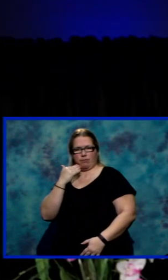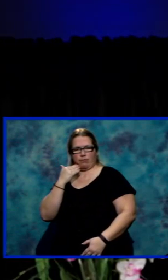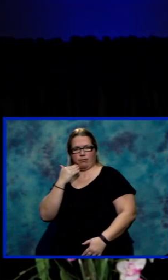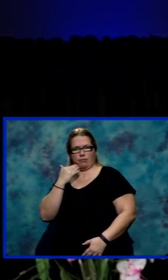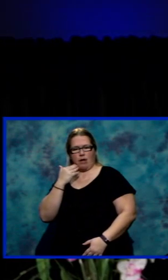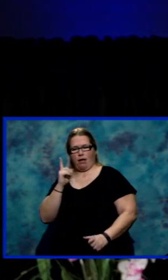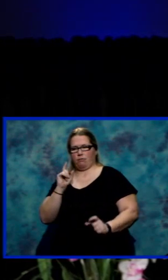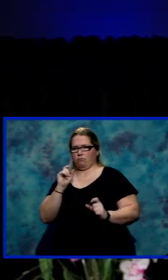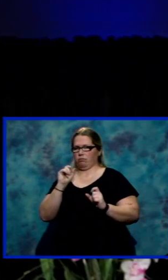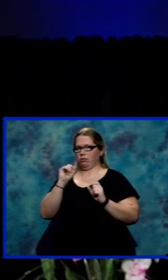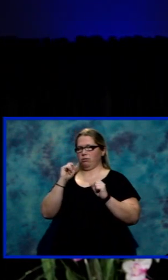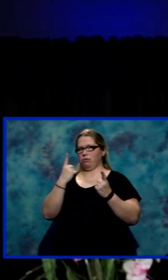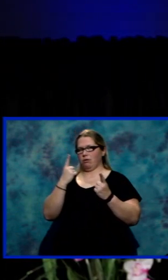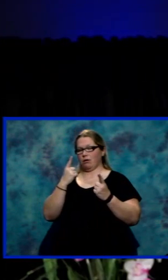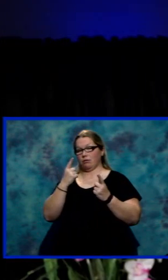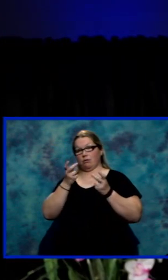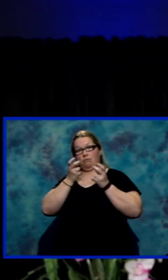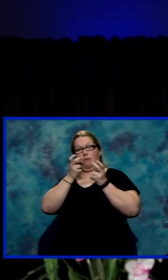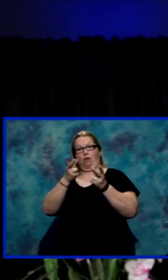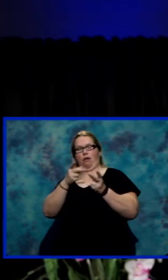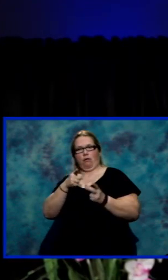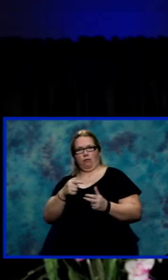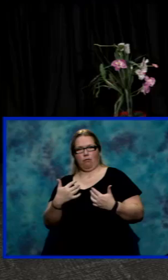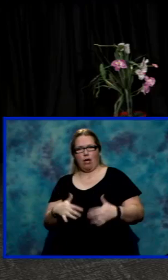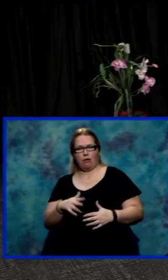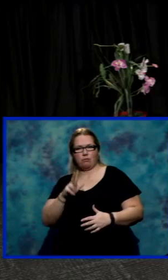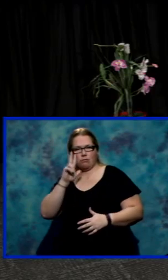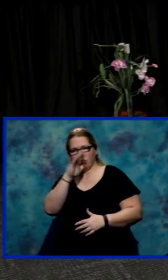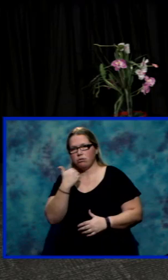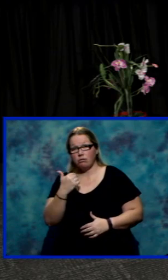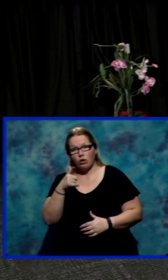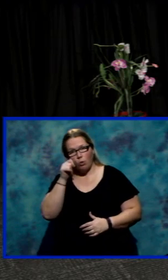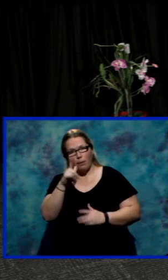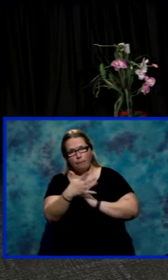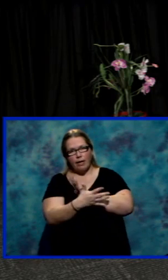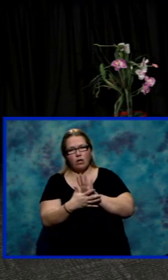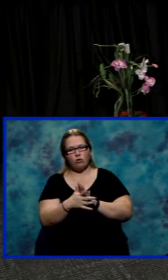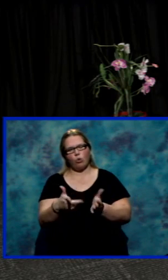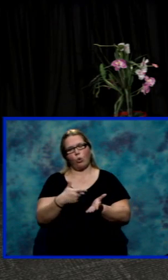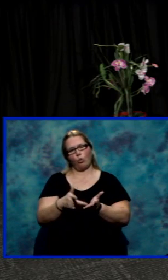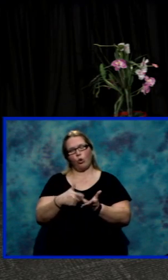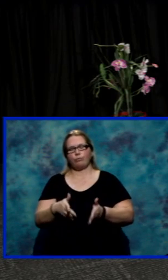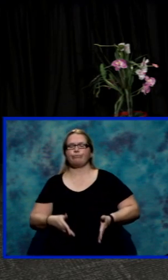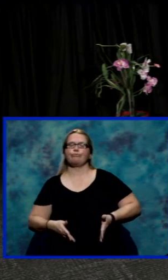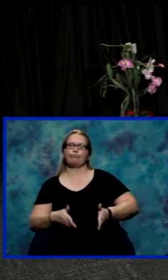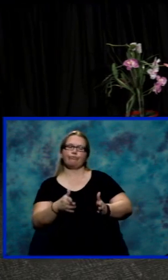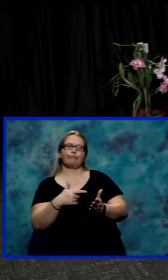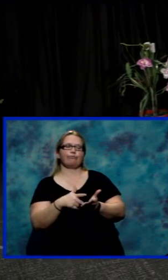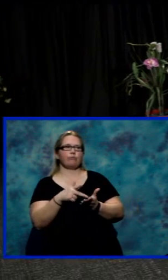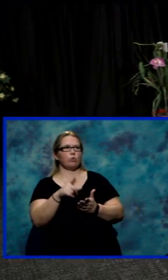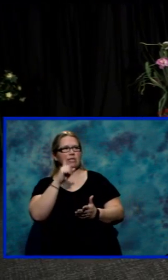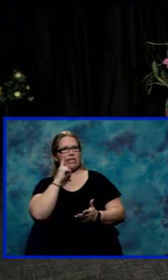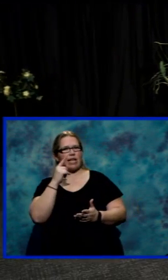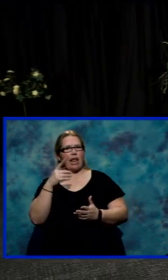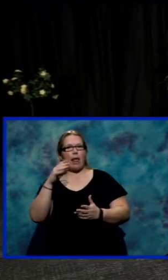and realized that she was good to look at. You know what this means, right? You're walking down the streets of Sydney and you see the men who are